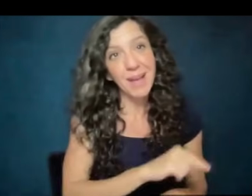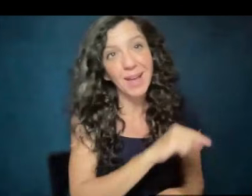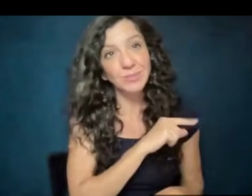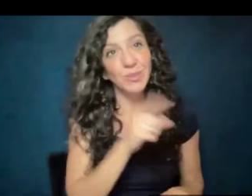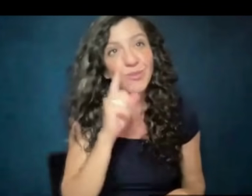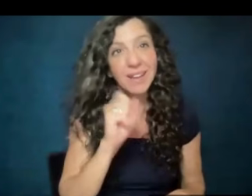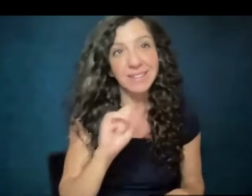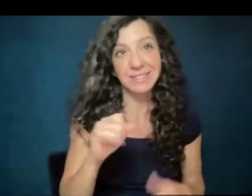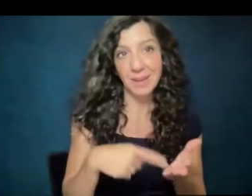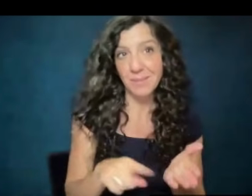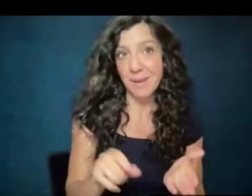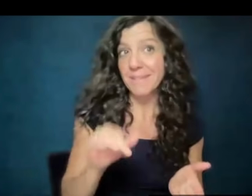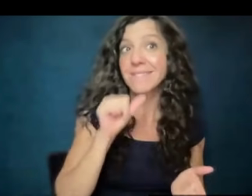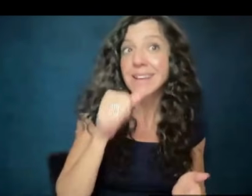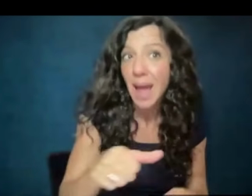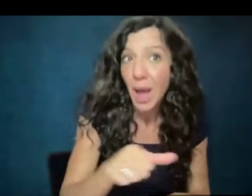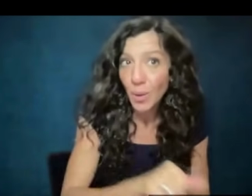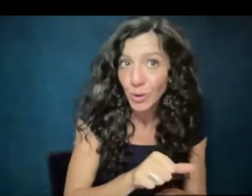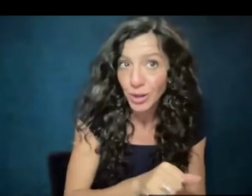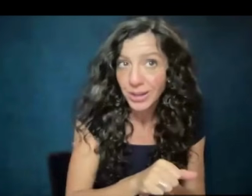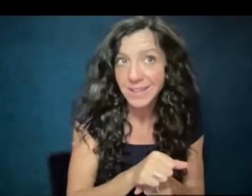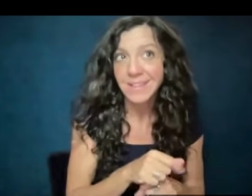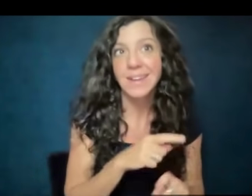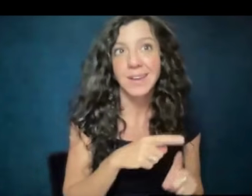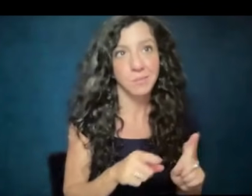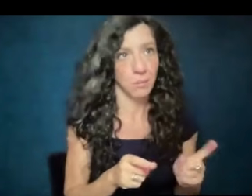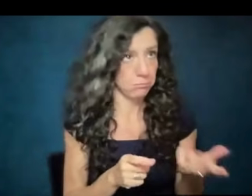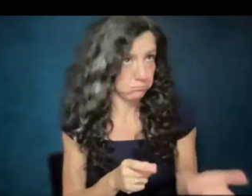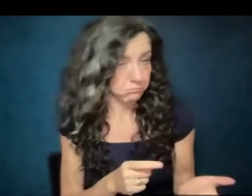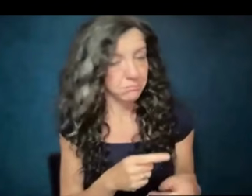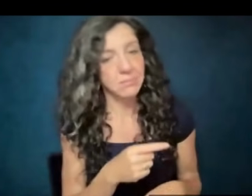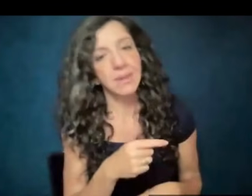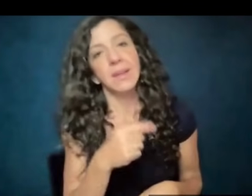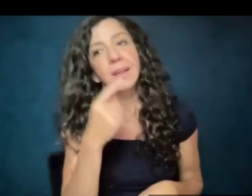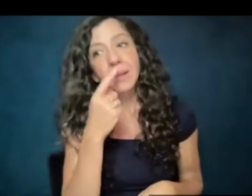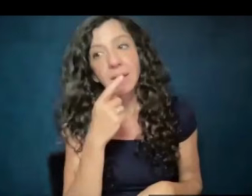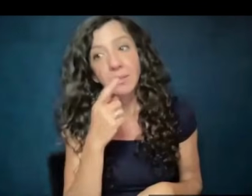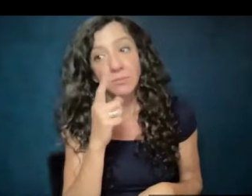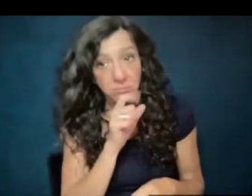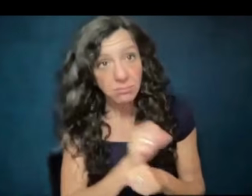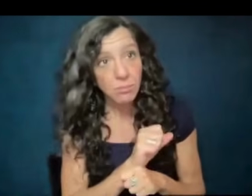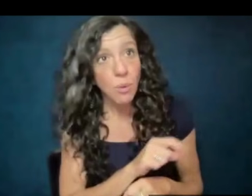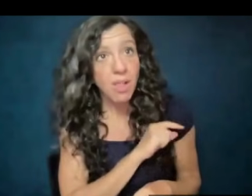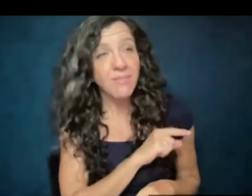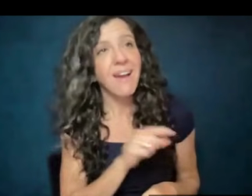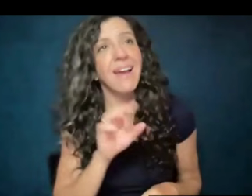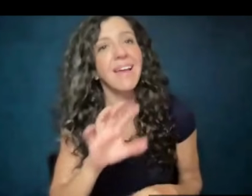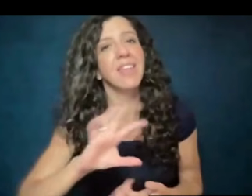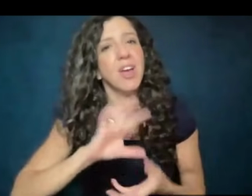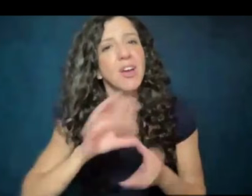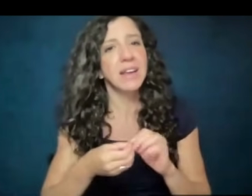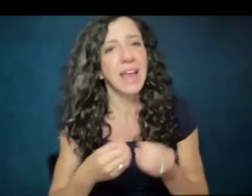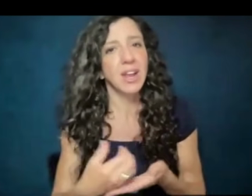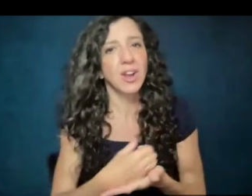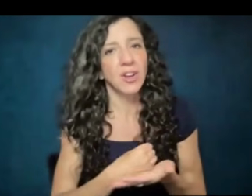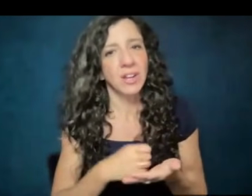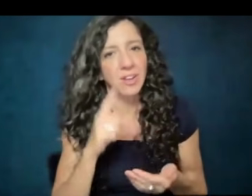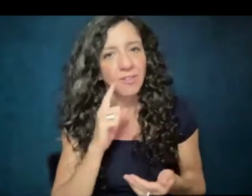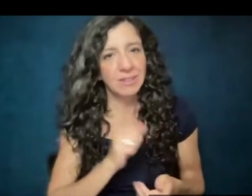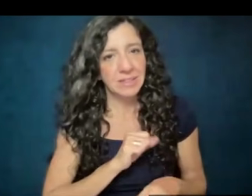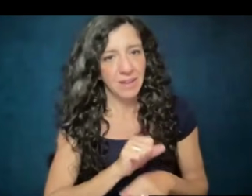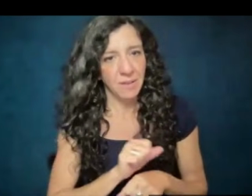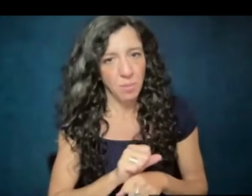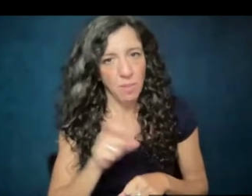payment if they were not working, okay? In order to qualify, the net earnings from self-employment must